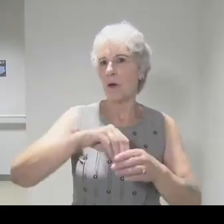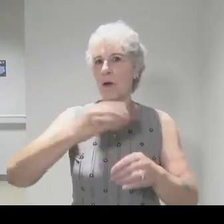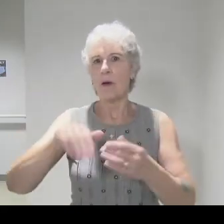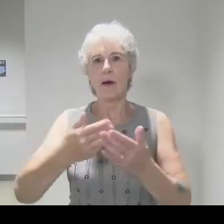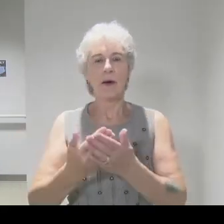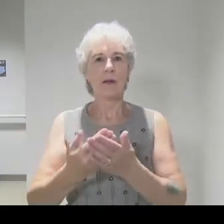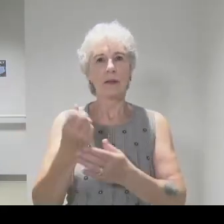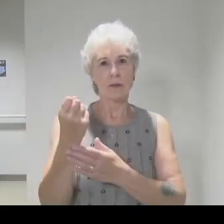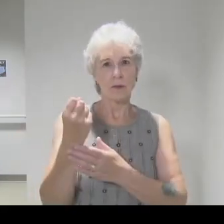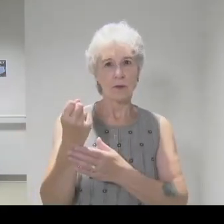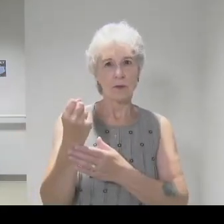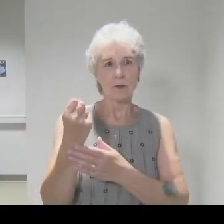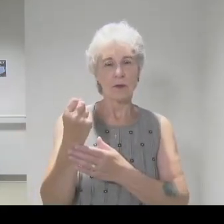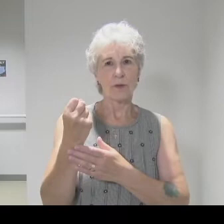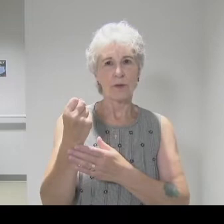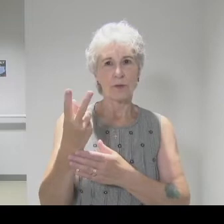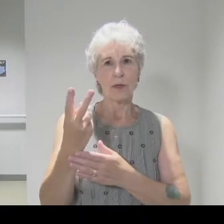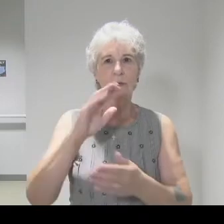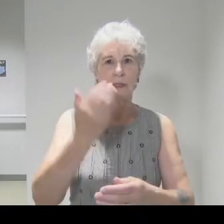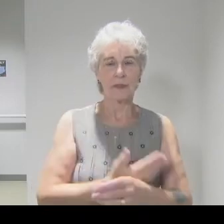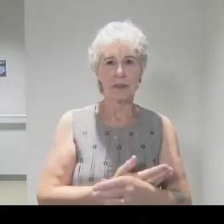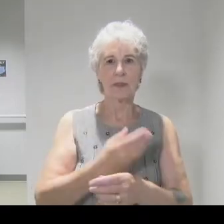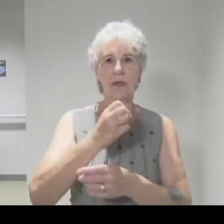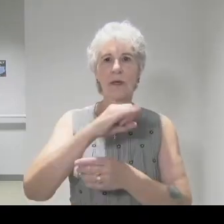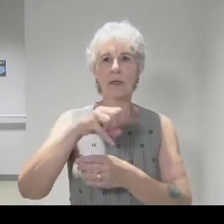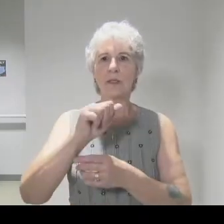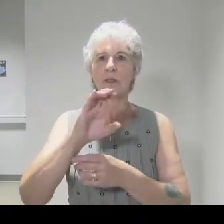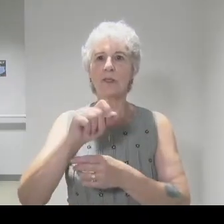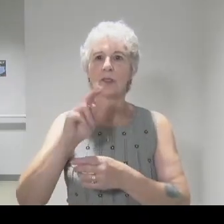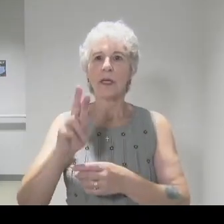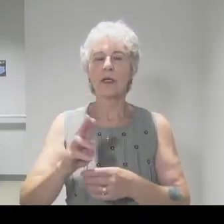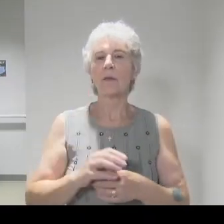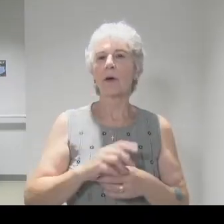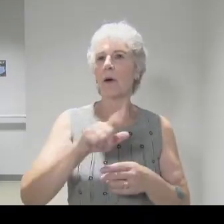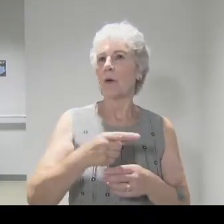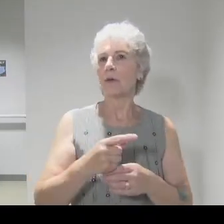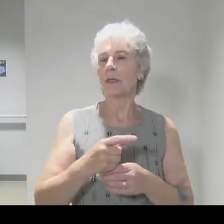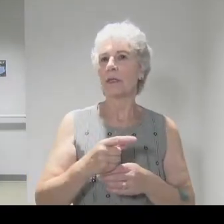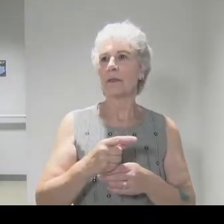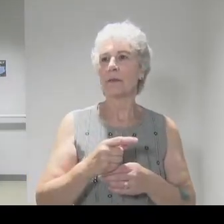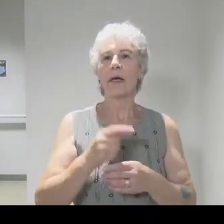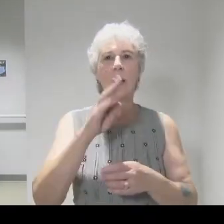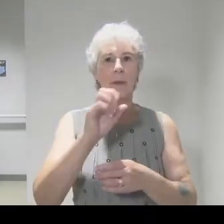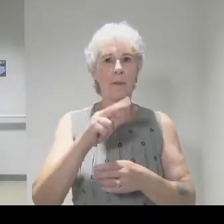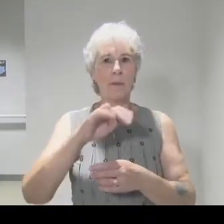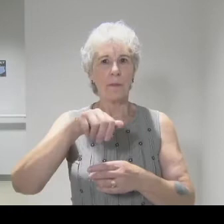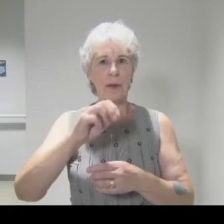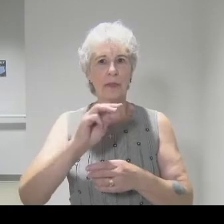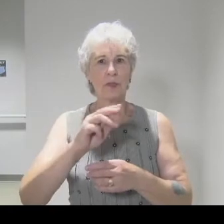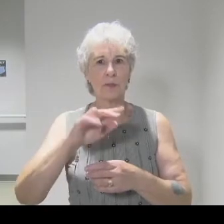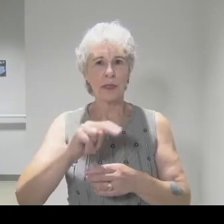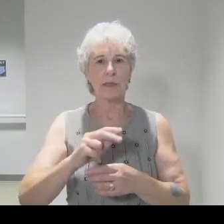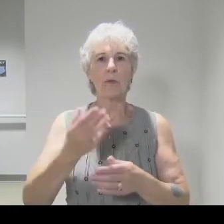sons of Jacob, only Benjamin was born in the promised land. And he